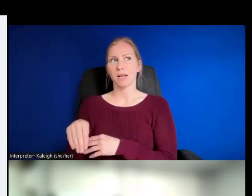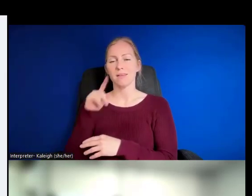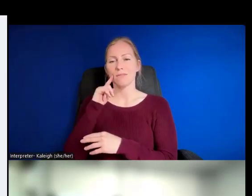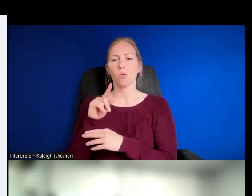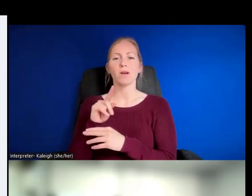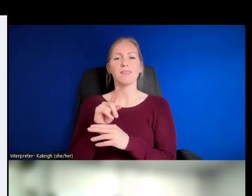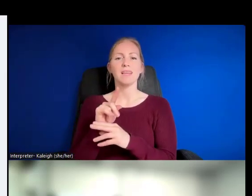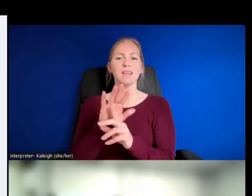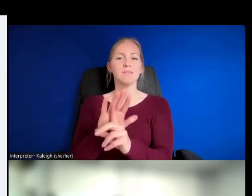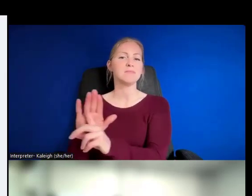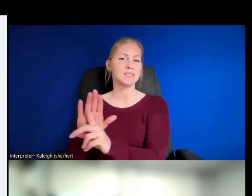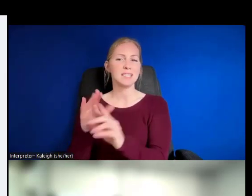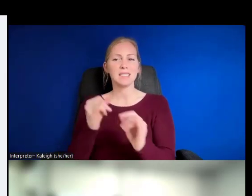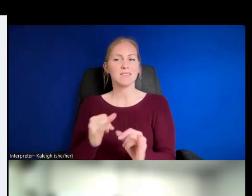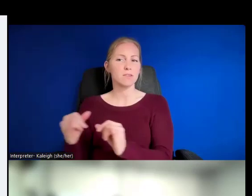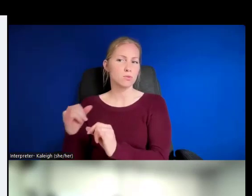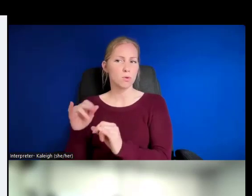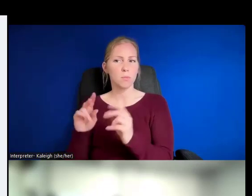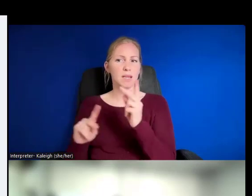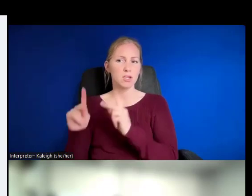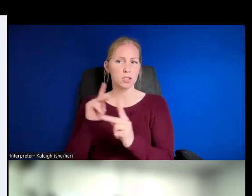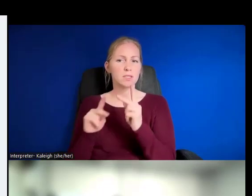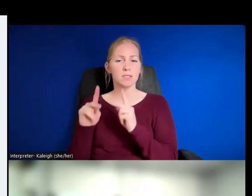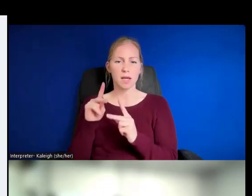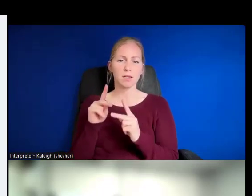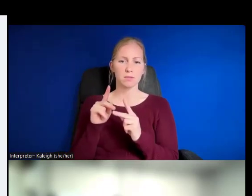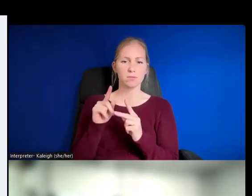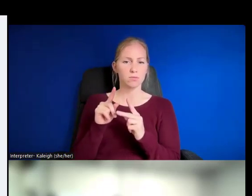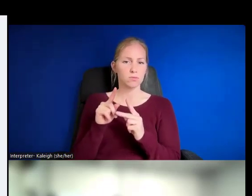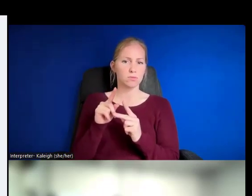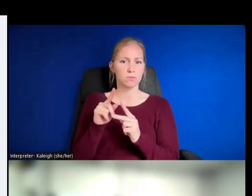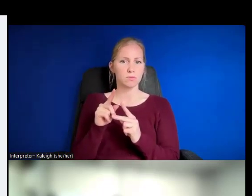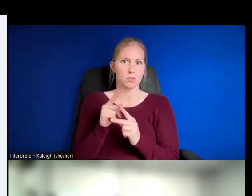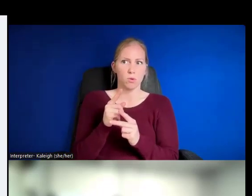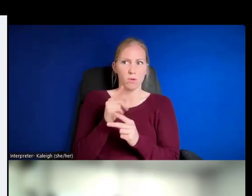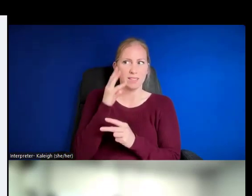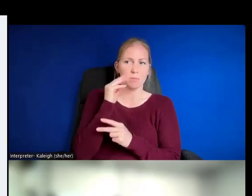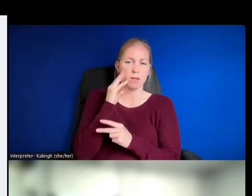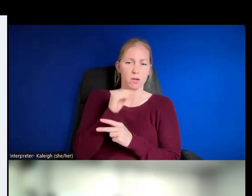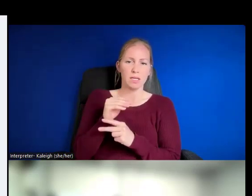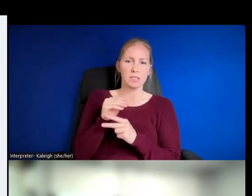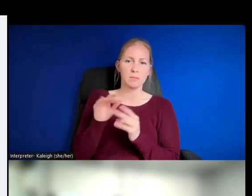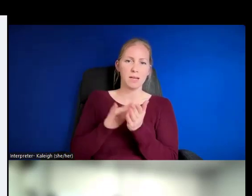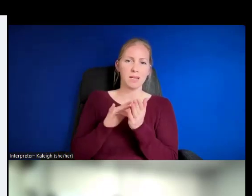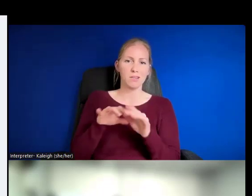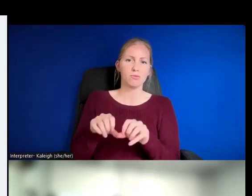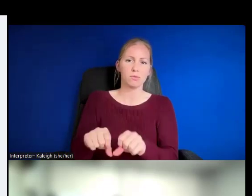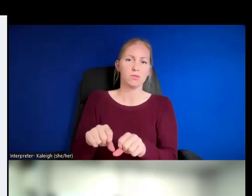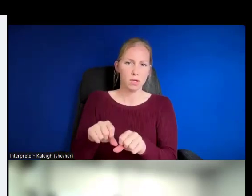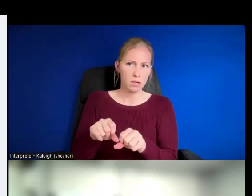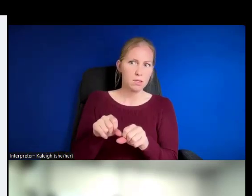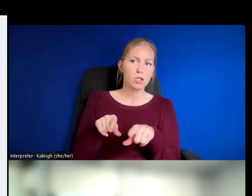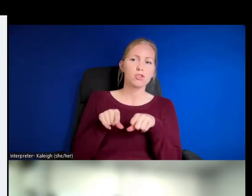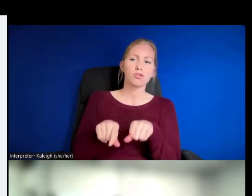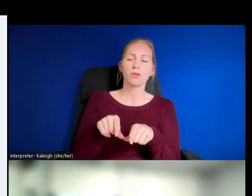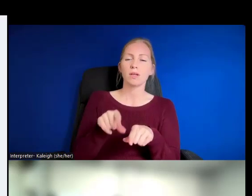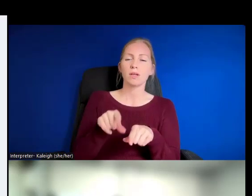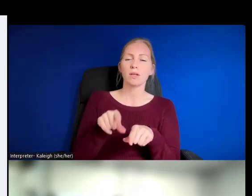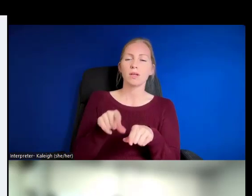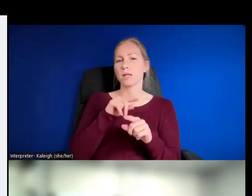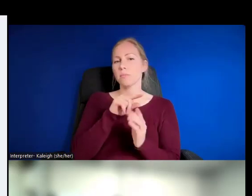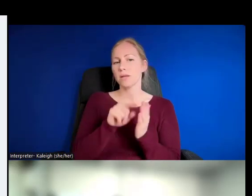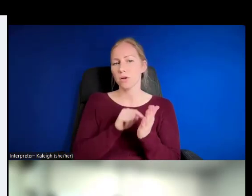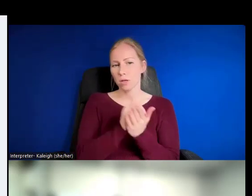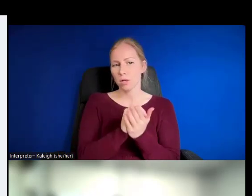received medication restraints during this reporting period. The current period's numbers represent a